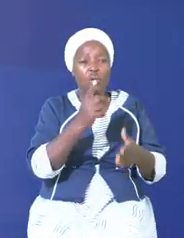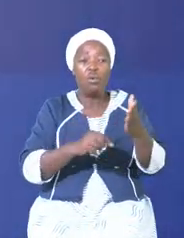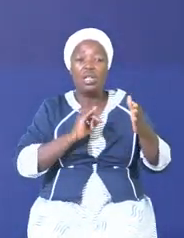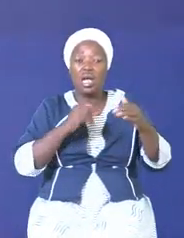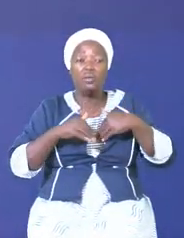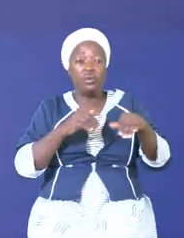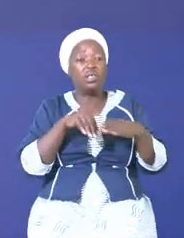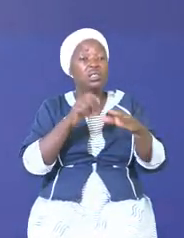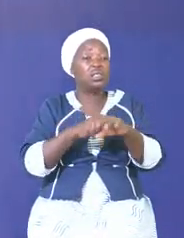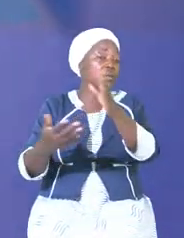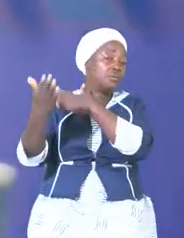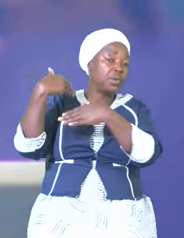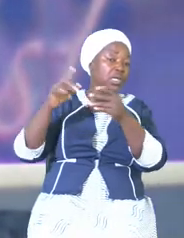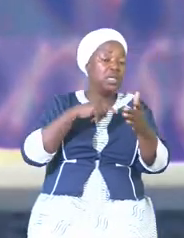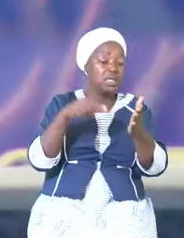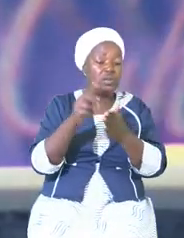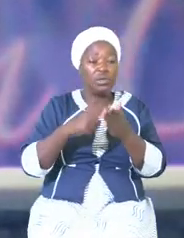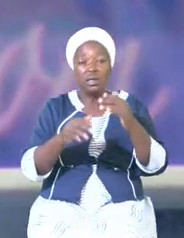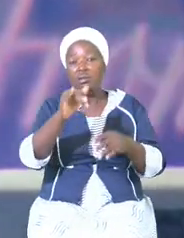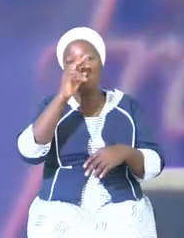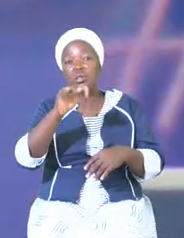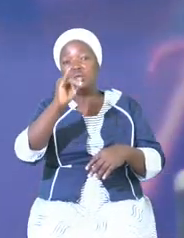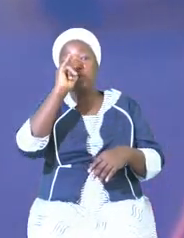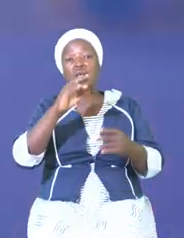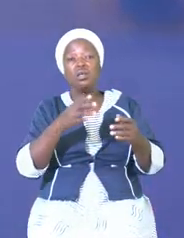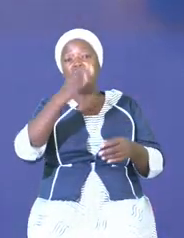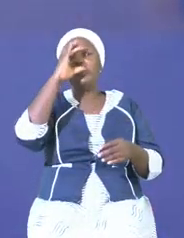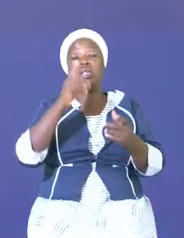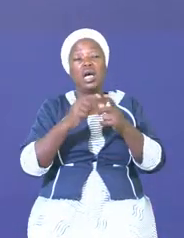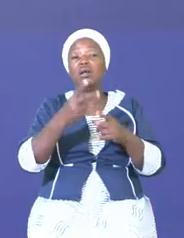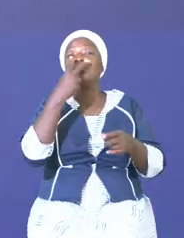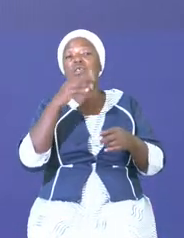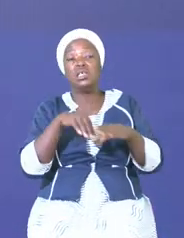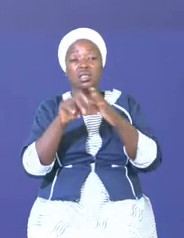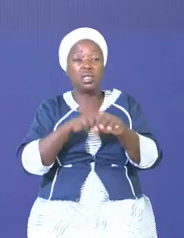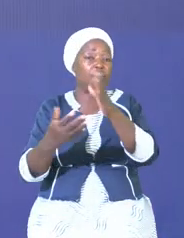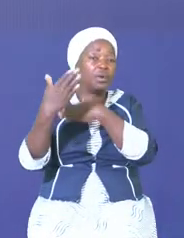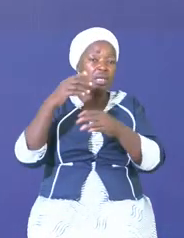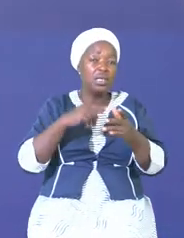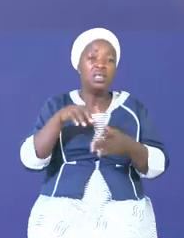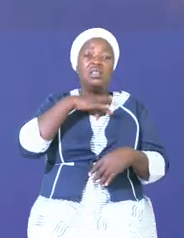This is what I've been smoking in the past. And this is the dirty life I lived in the past."